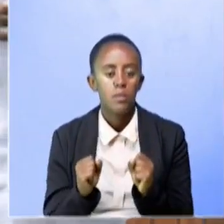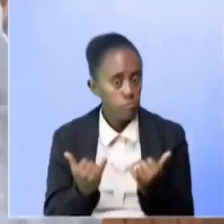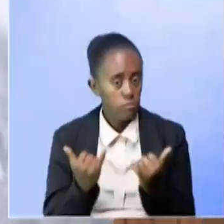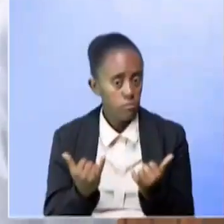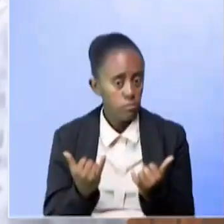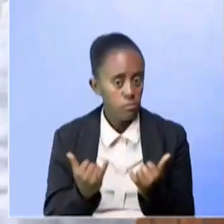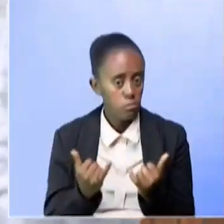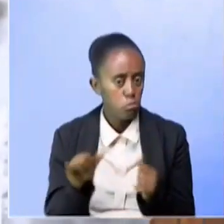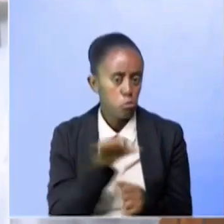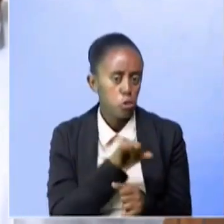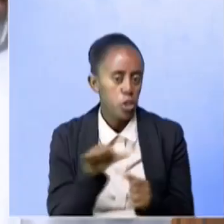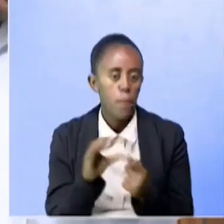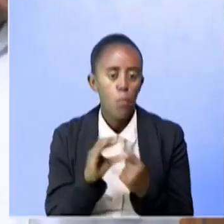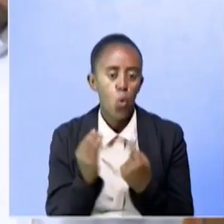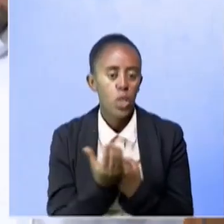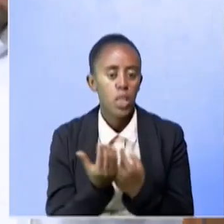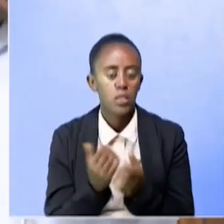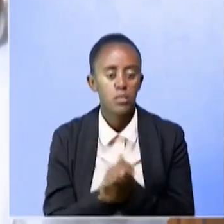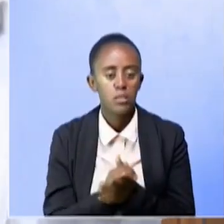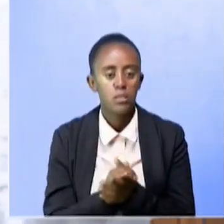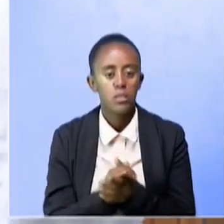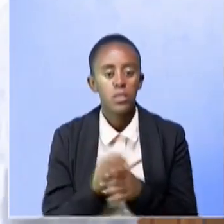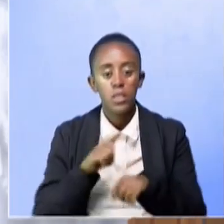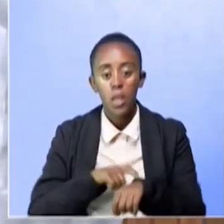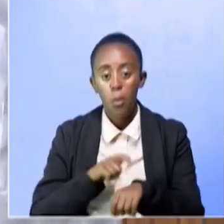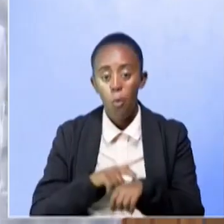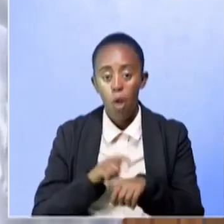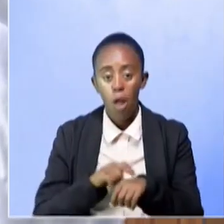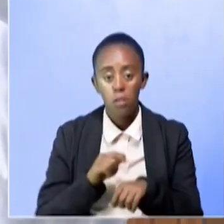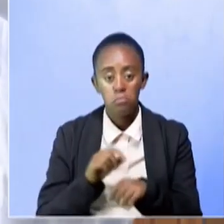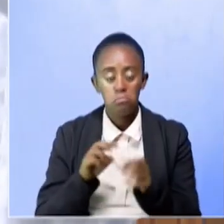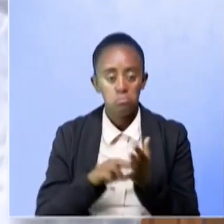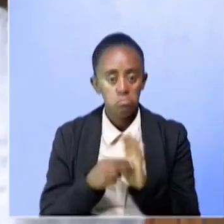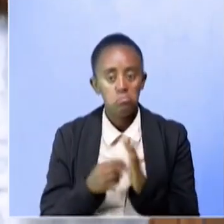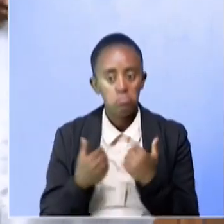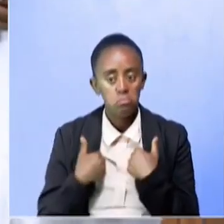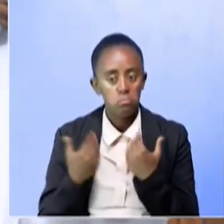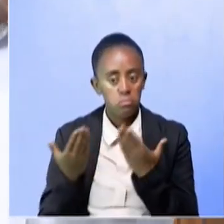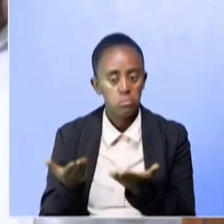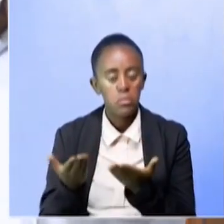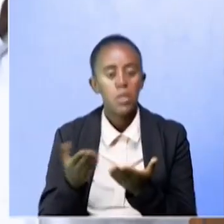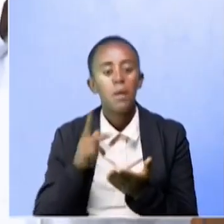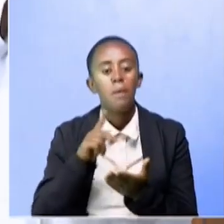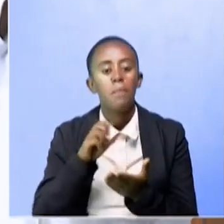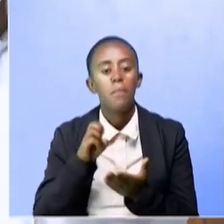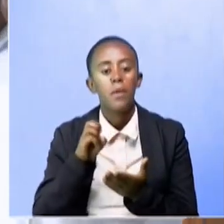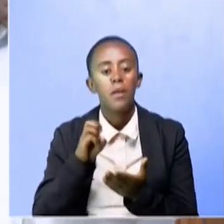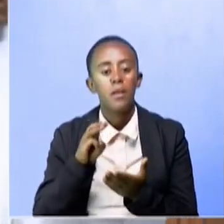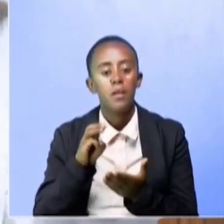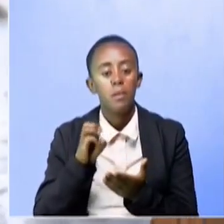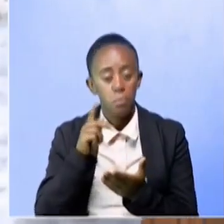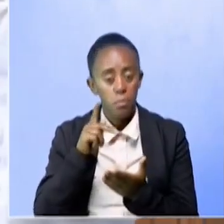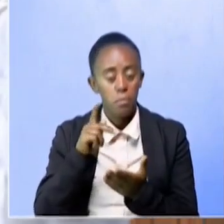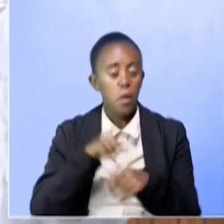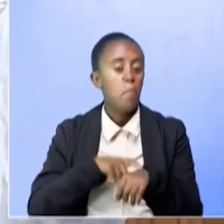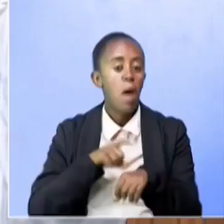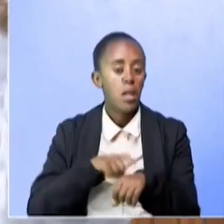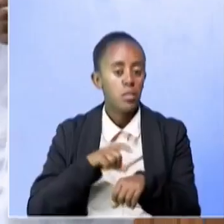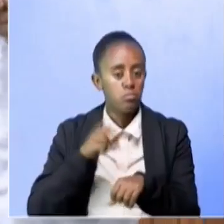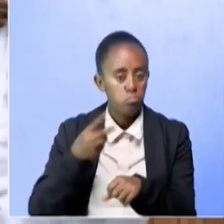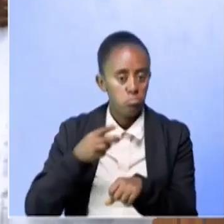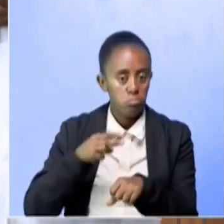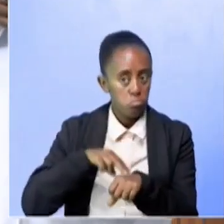Still not same context. Temporarily, you sit there. Right? Permanently, Okay, you may sit